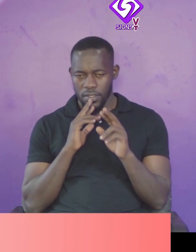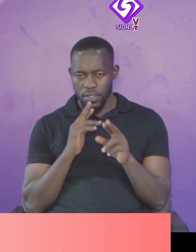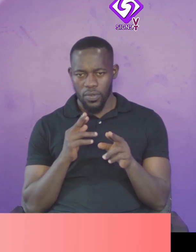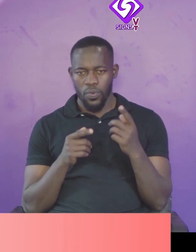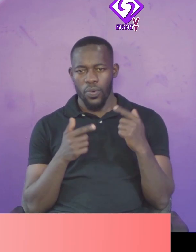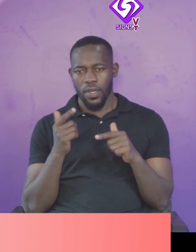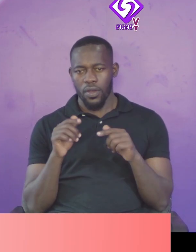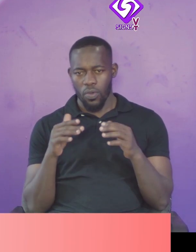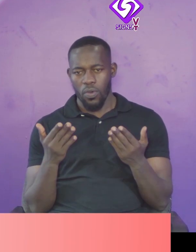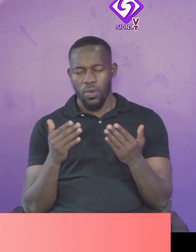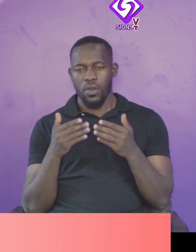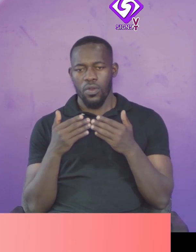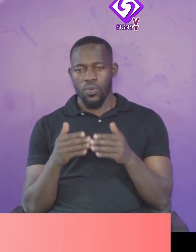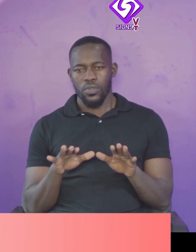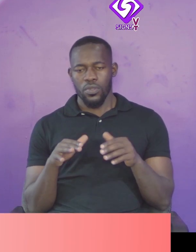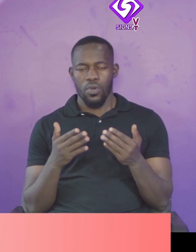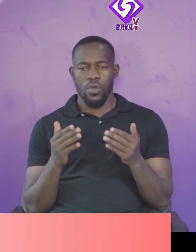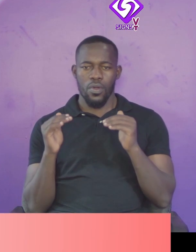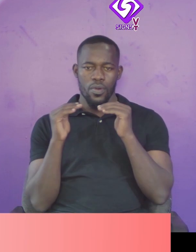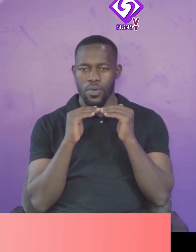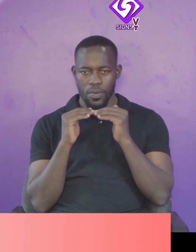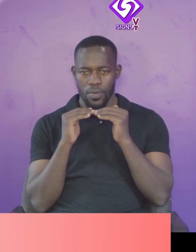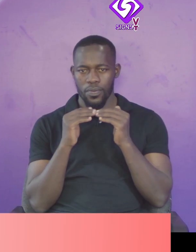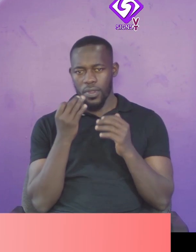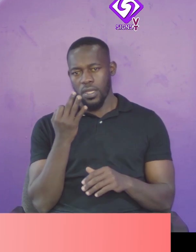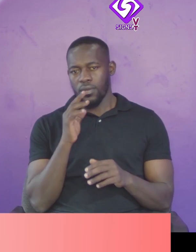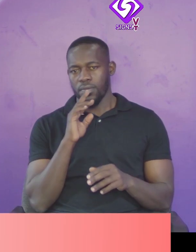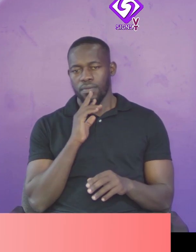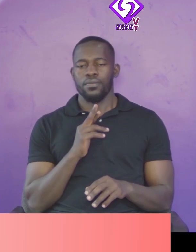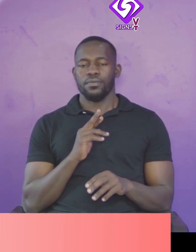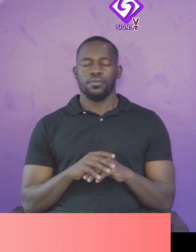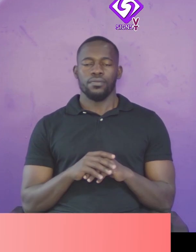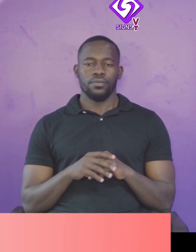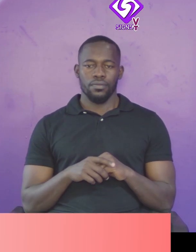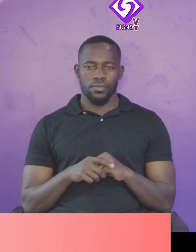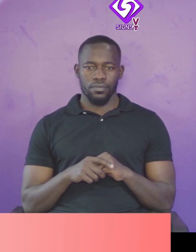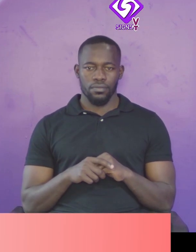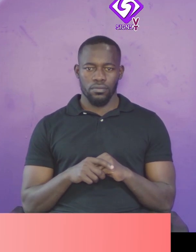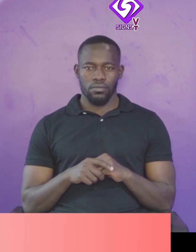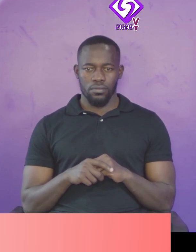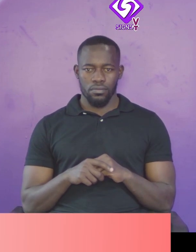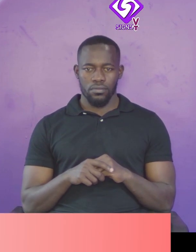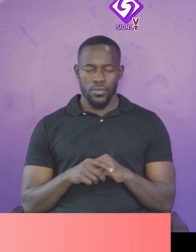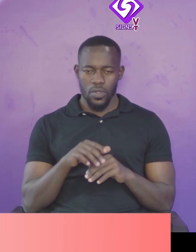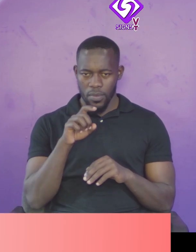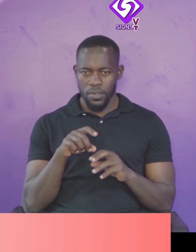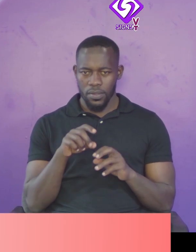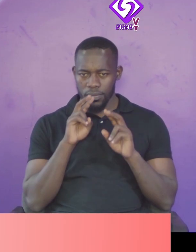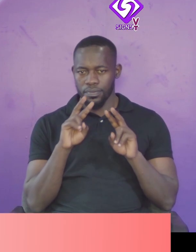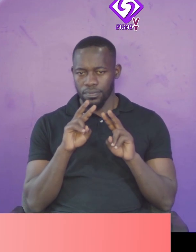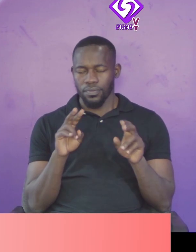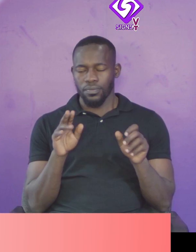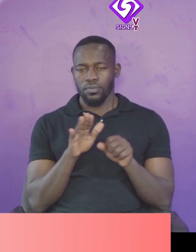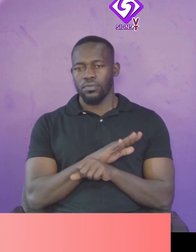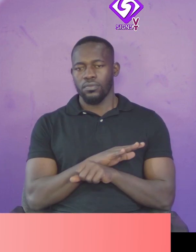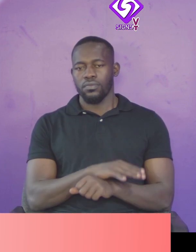either win, lose, or a draw. The match has to be peaceful for the